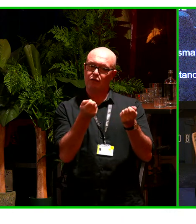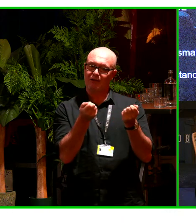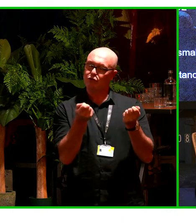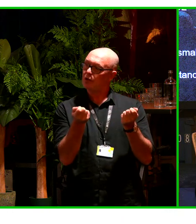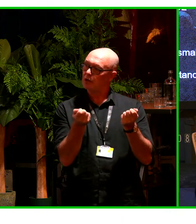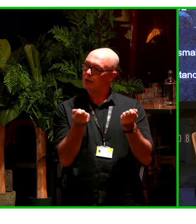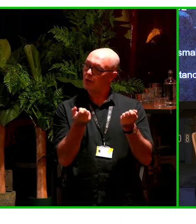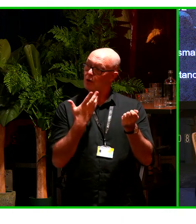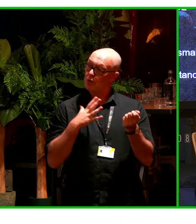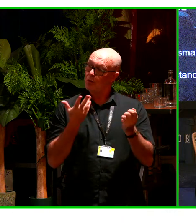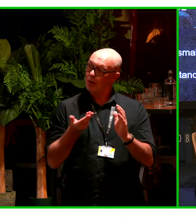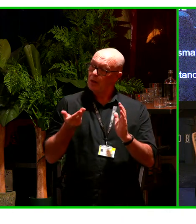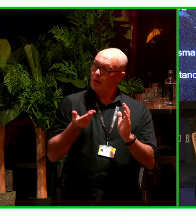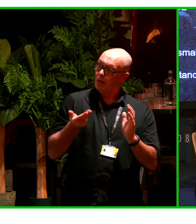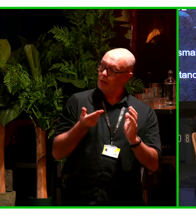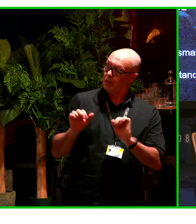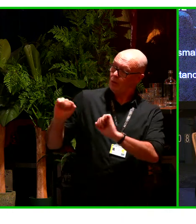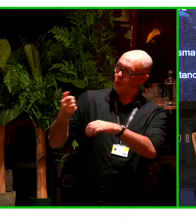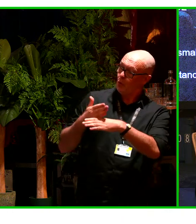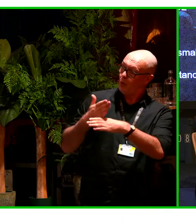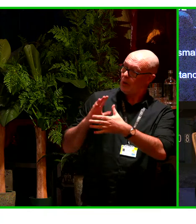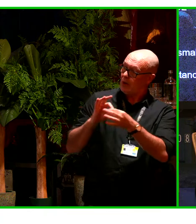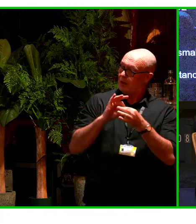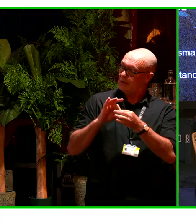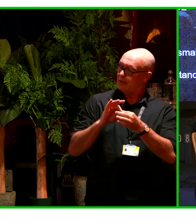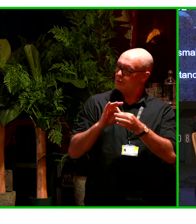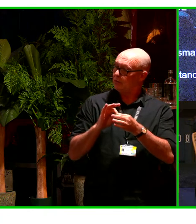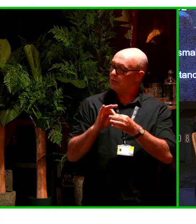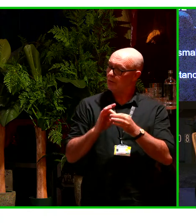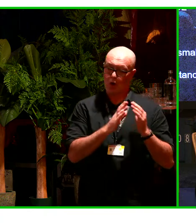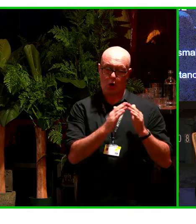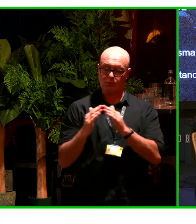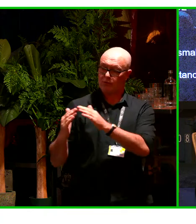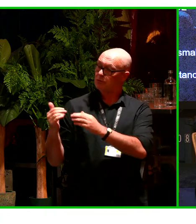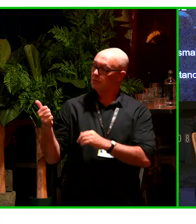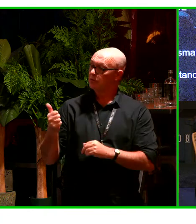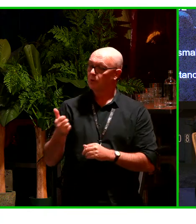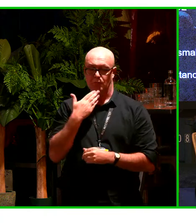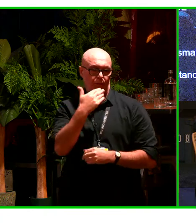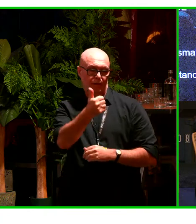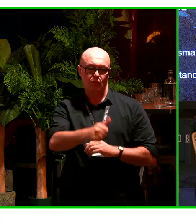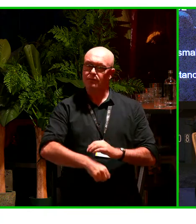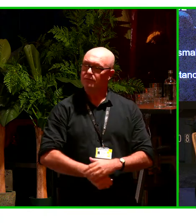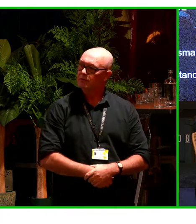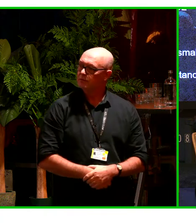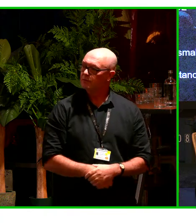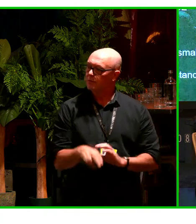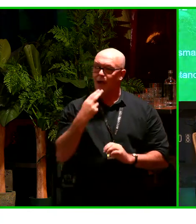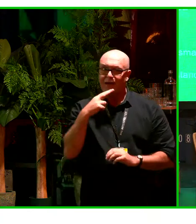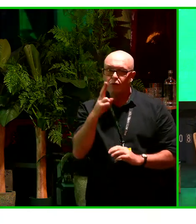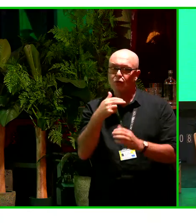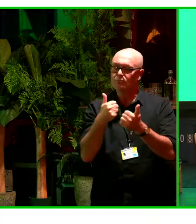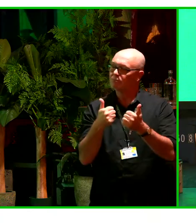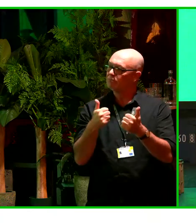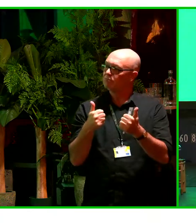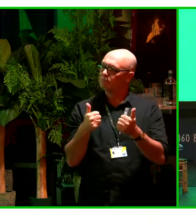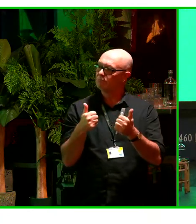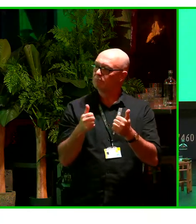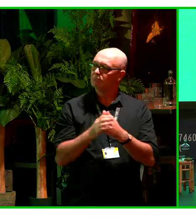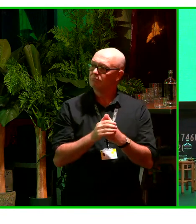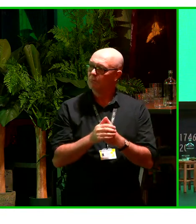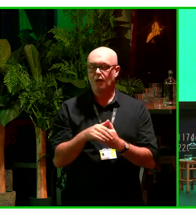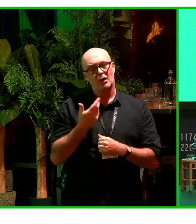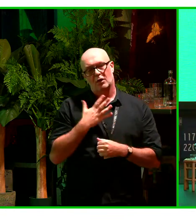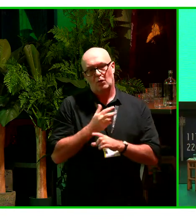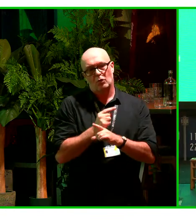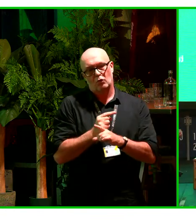you want to run through your work with domestic buildings. Okay, yeah, thank you, and good afternoon, everyone. I want to